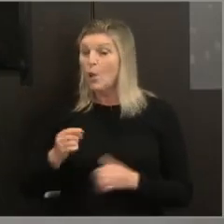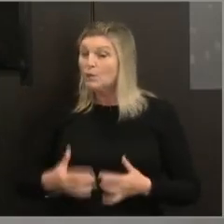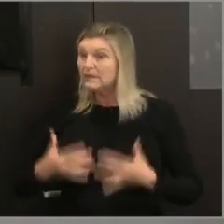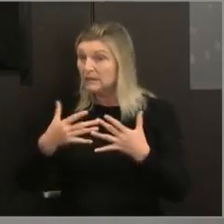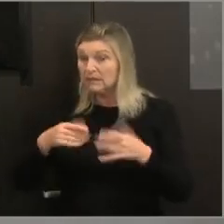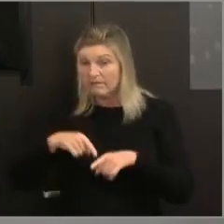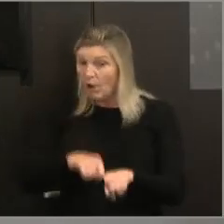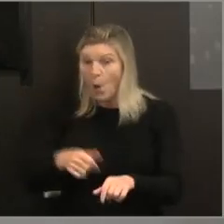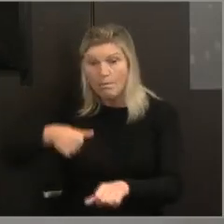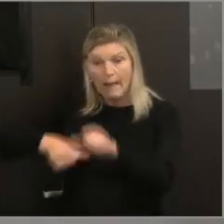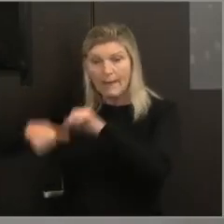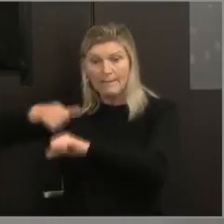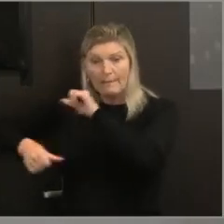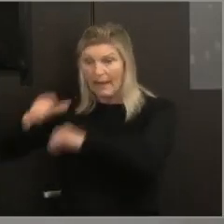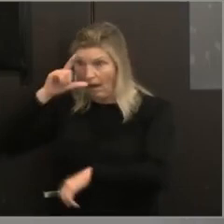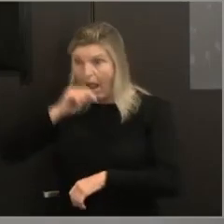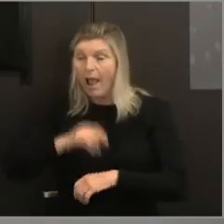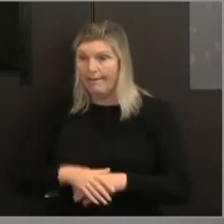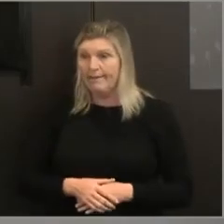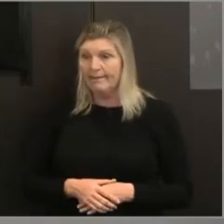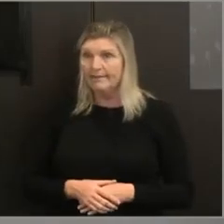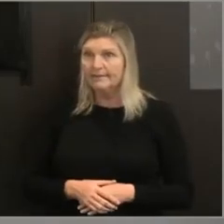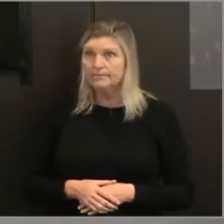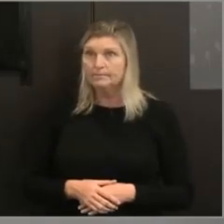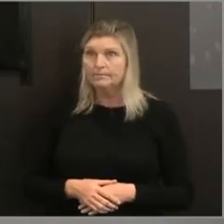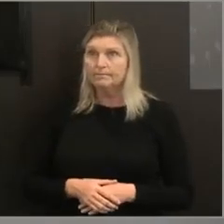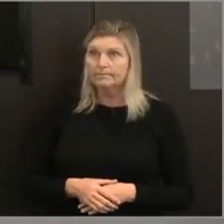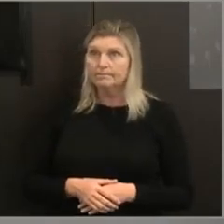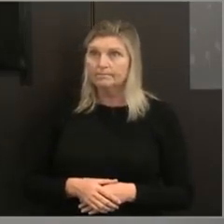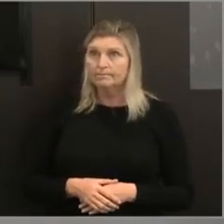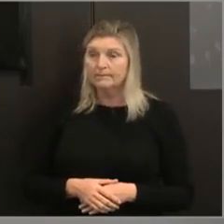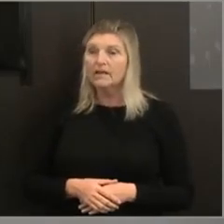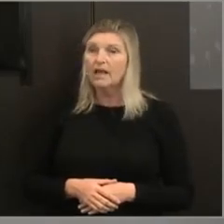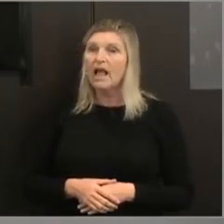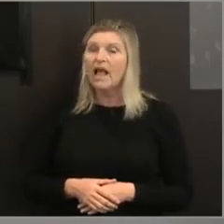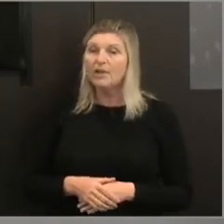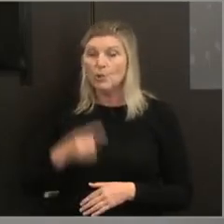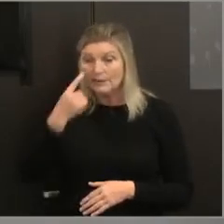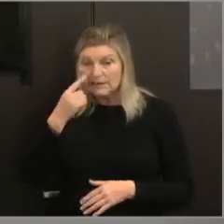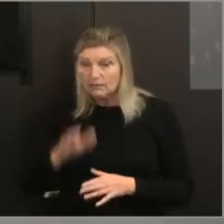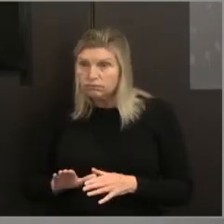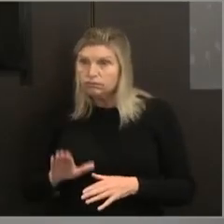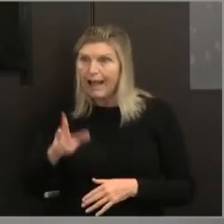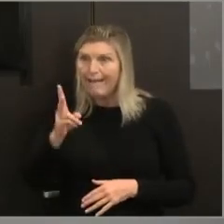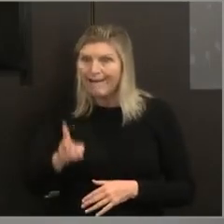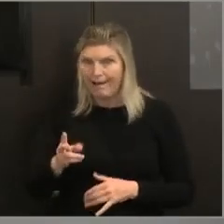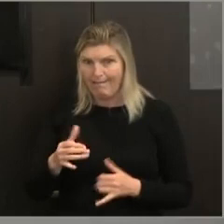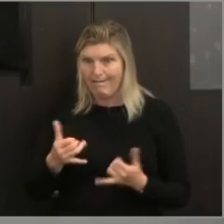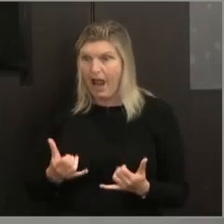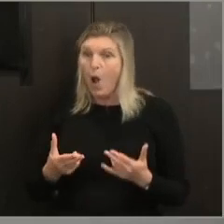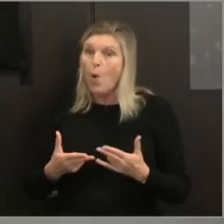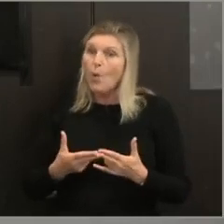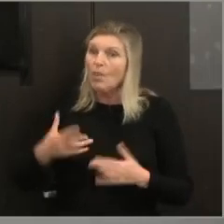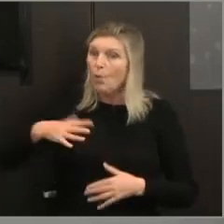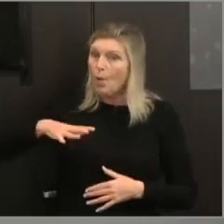traceable, and then they begin to rise again with Māori women in the